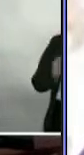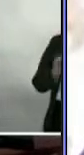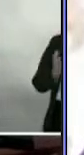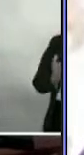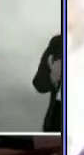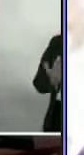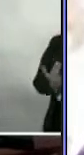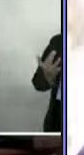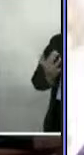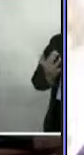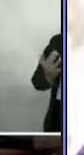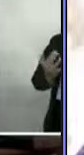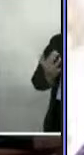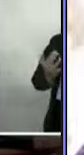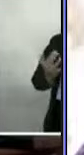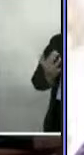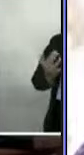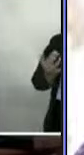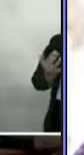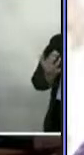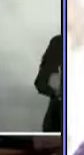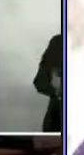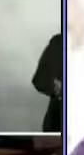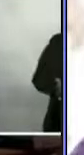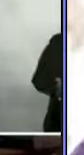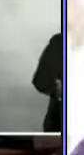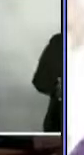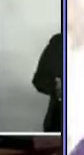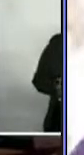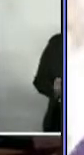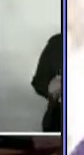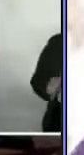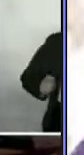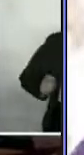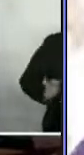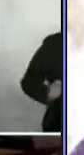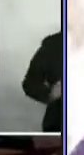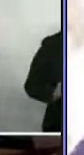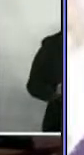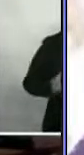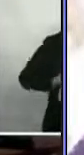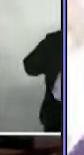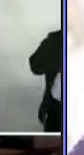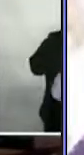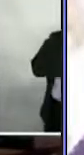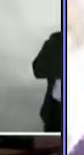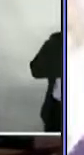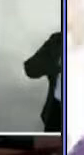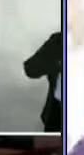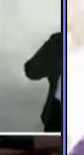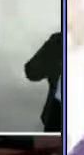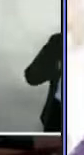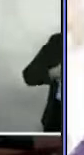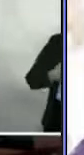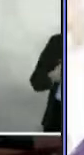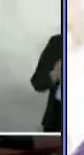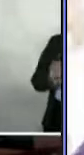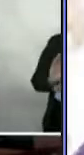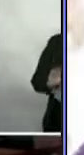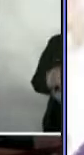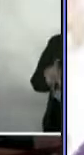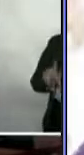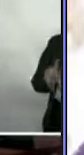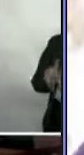must resolve to make digital transformation solutions mandatory to enhance automated assisted decision-making